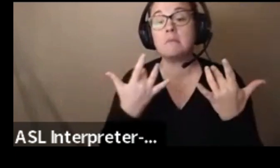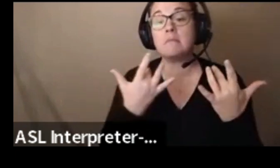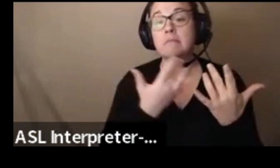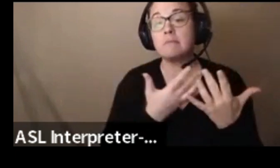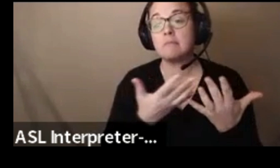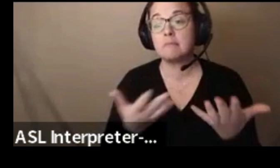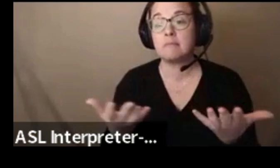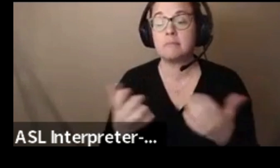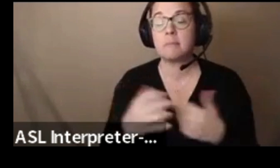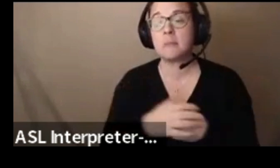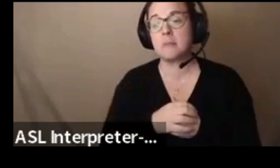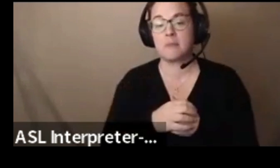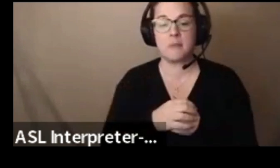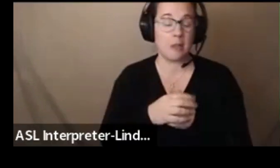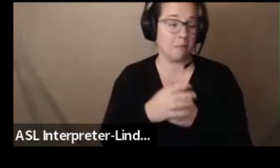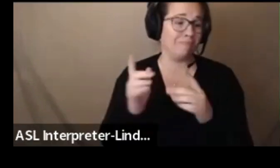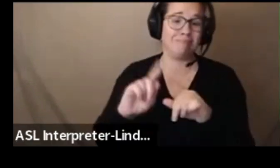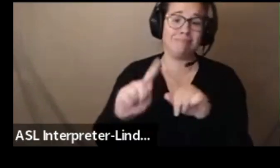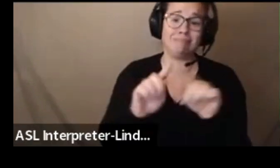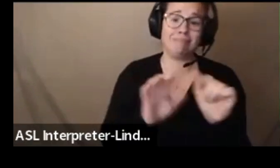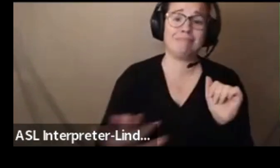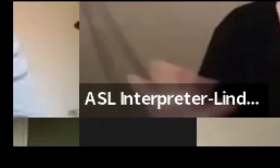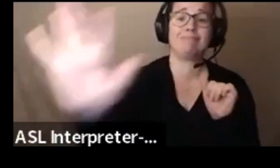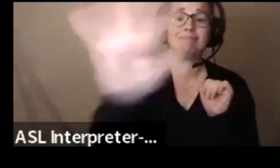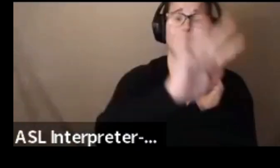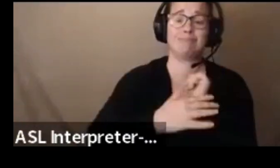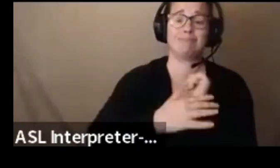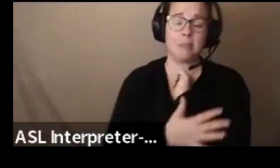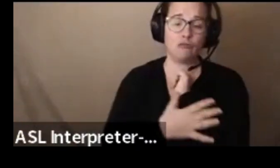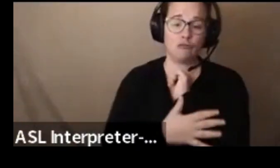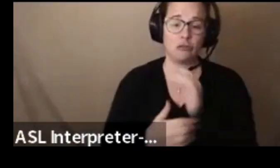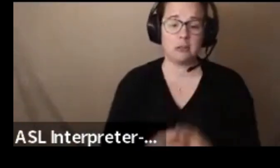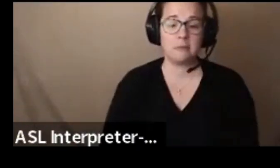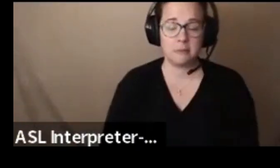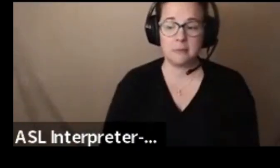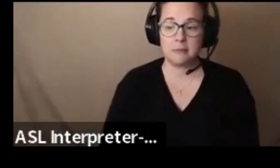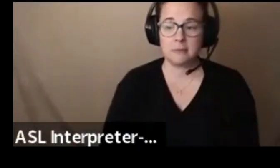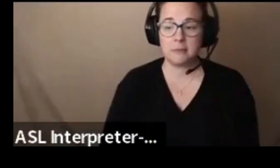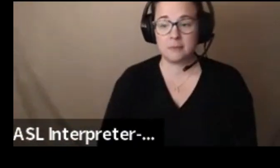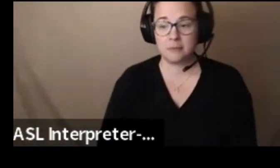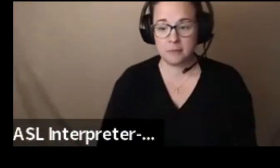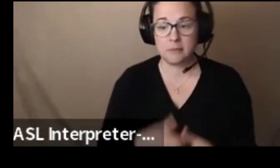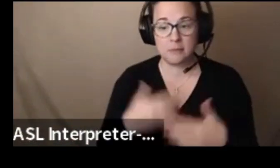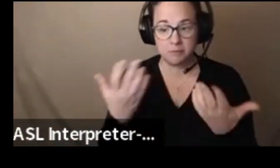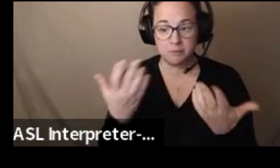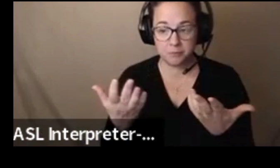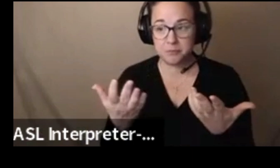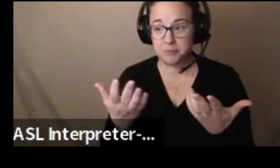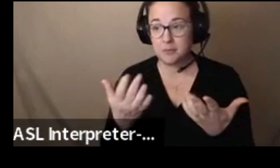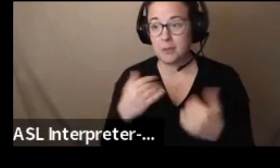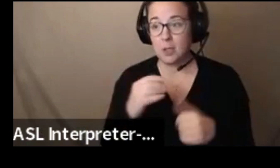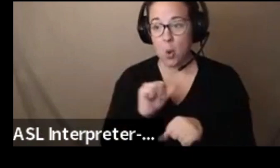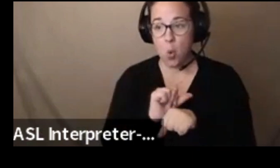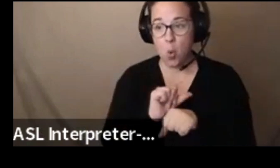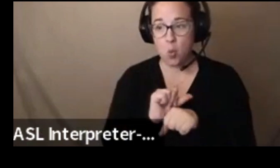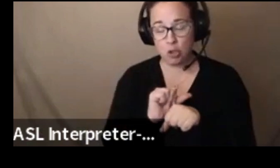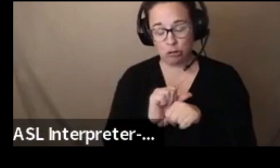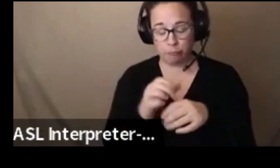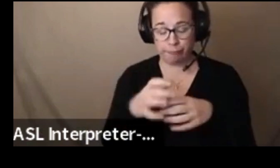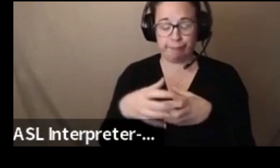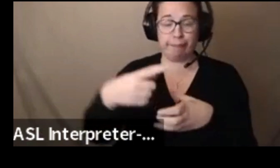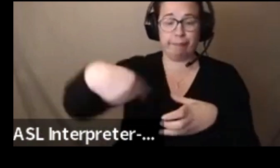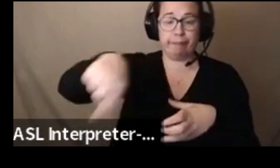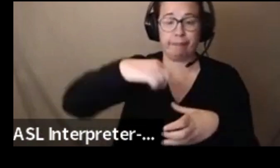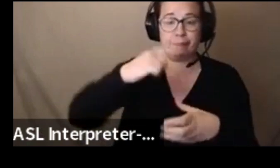There's a lot of voguing balls up and down the country, and I tend to work in those a lot at the moment.